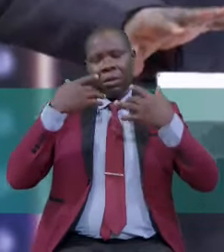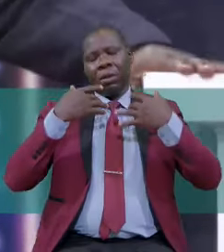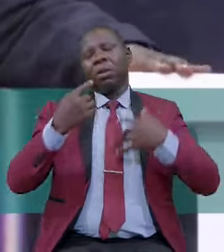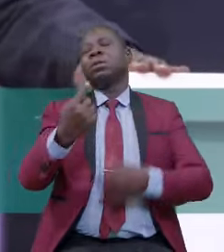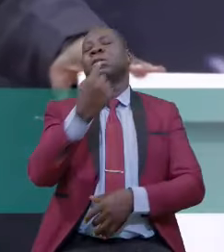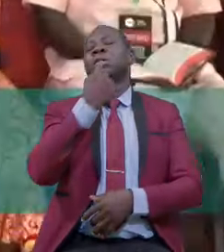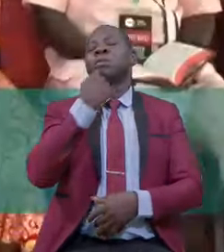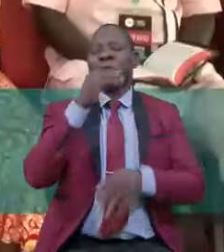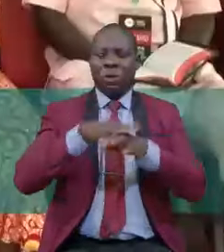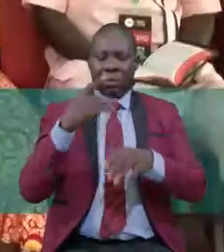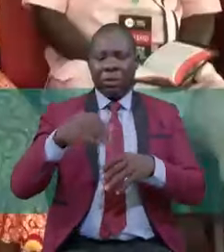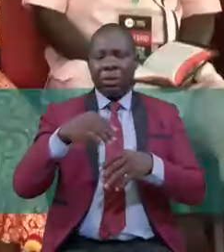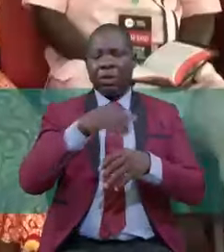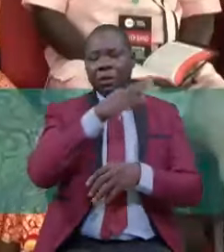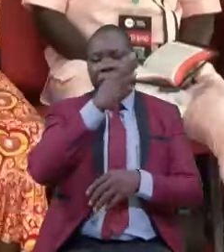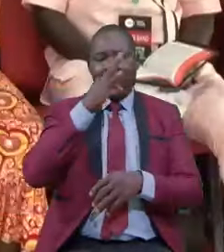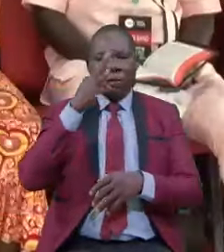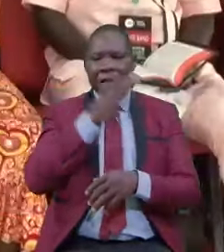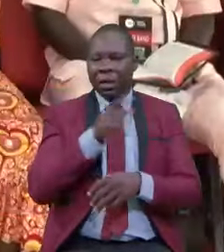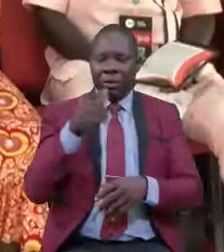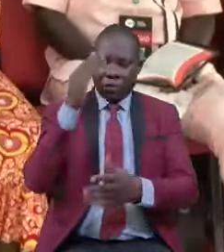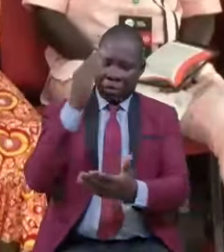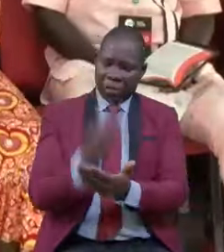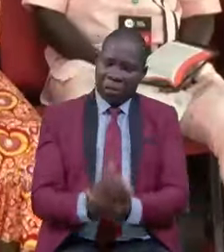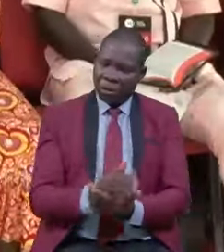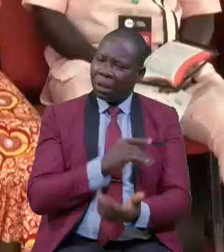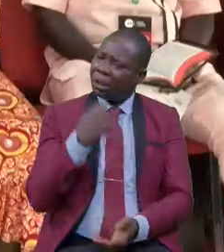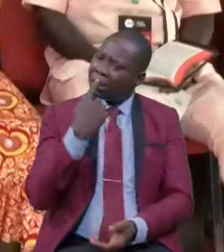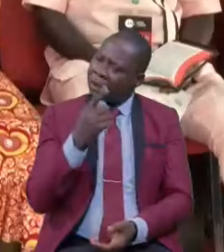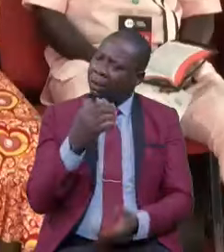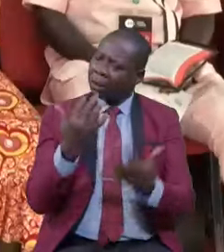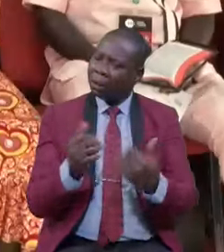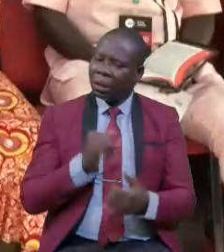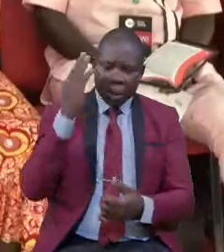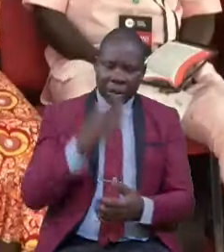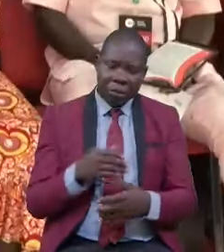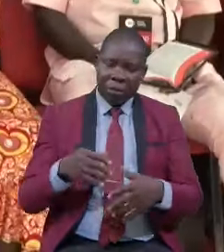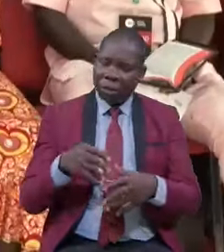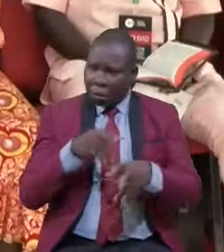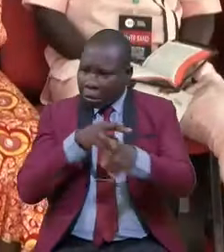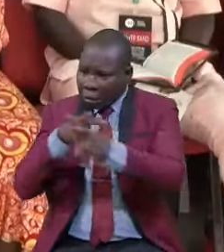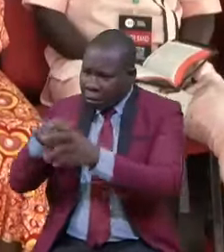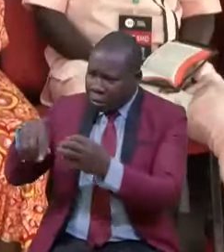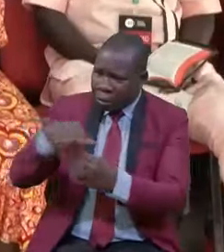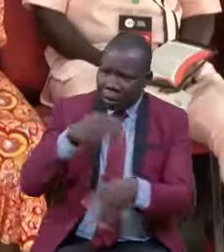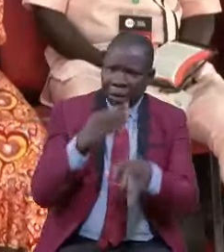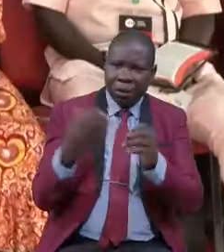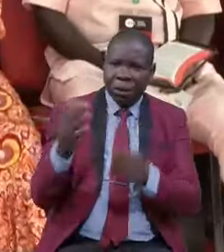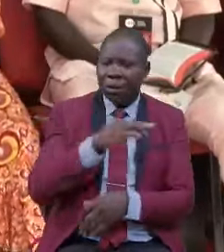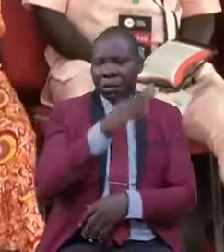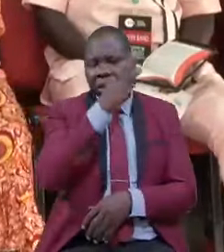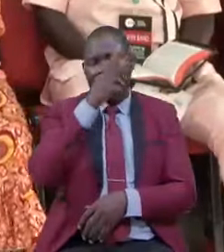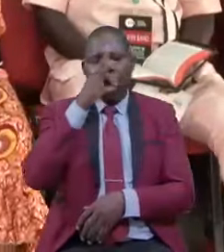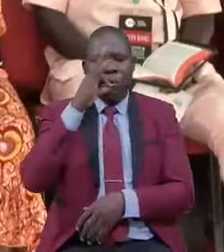say, I'm going to now look around. If there is farming, if I cannot land from the chief of, you know, that local